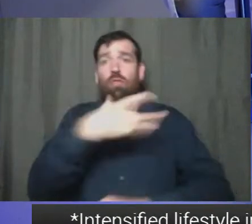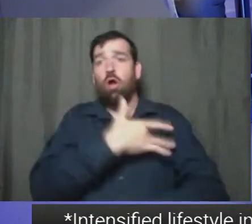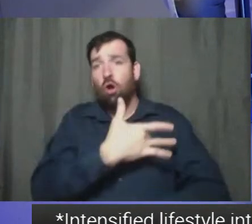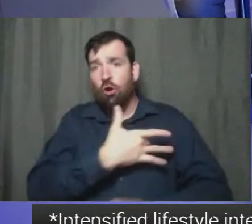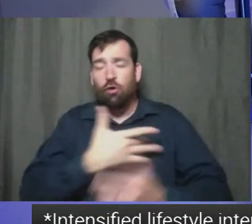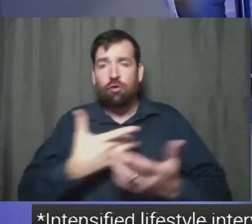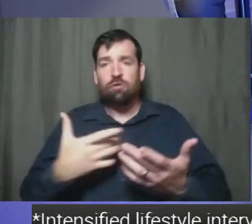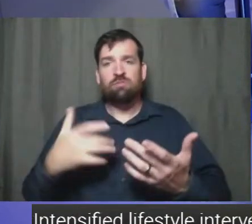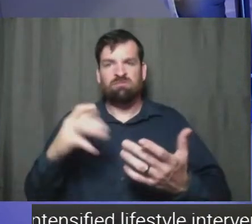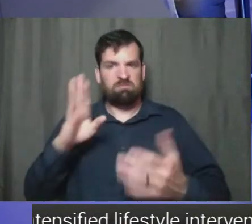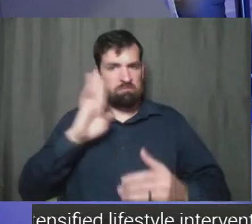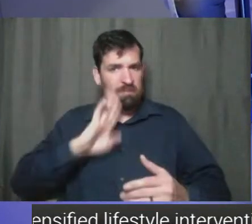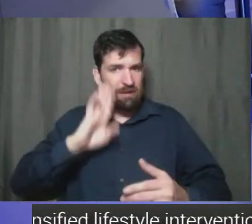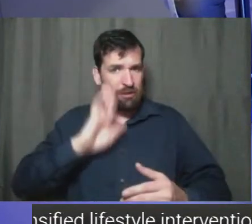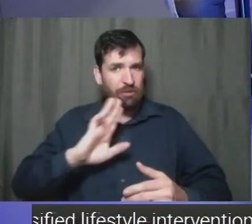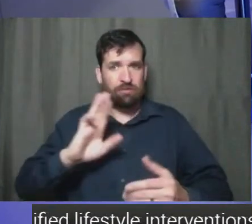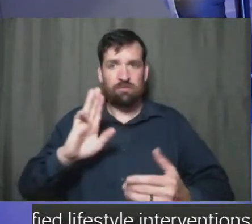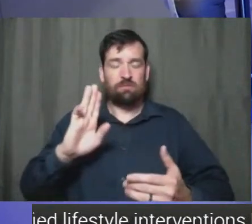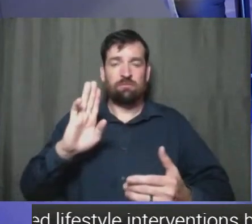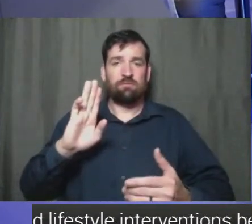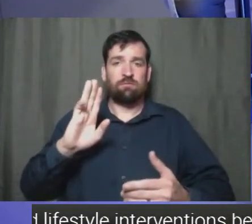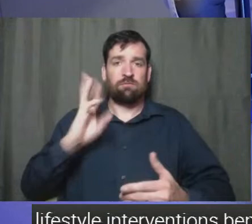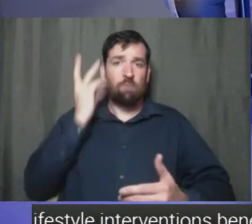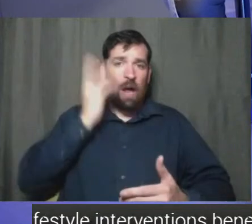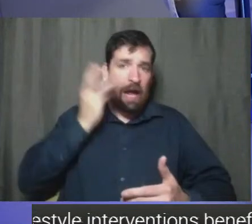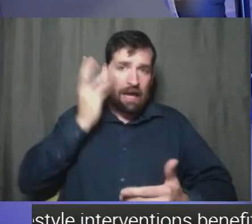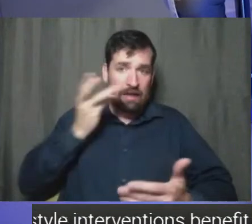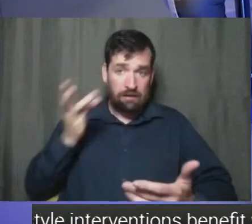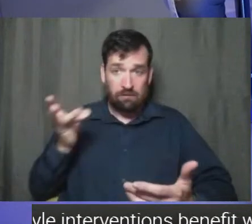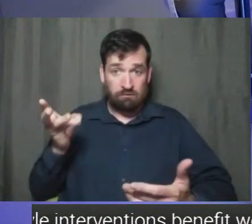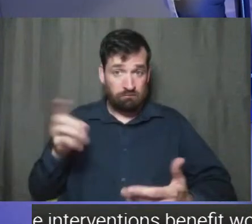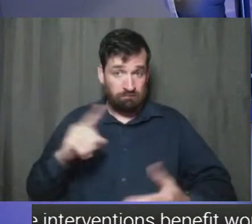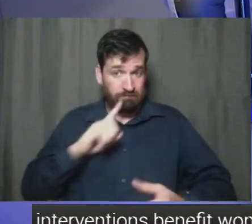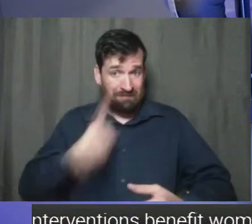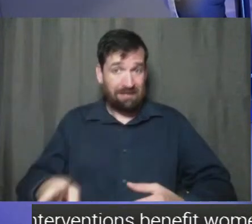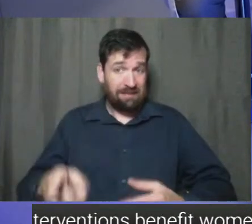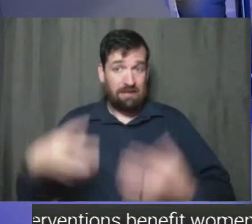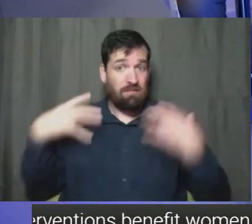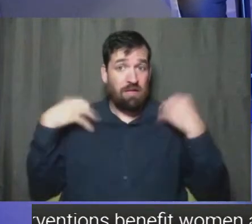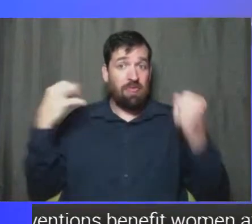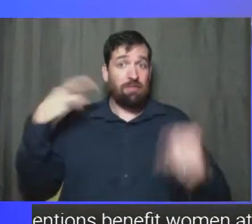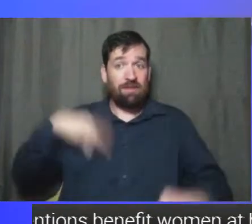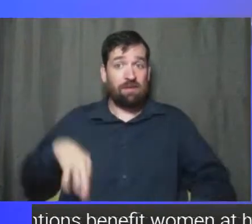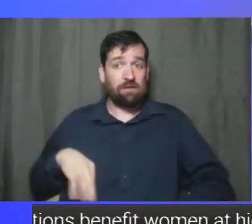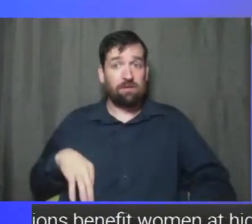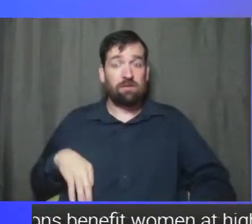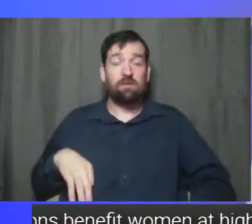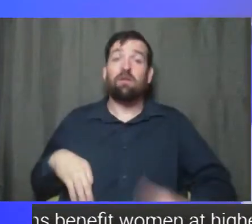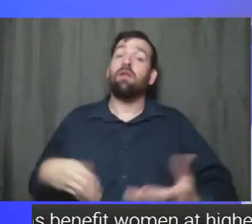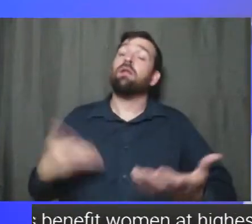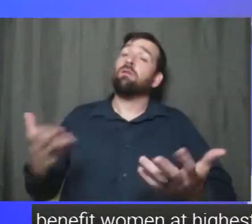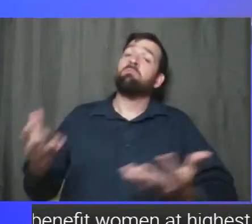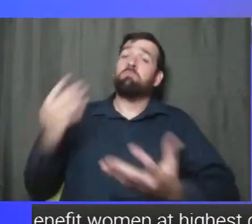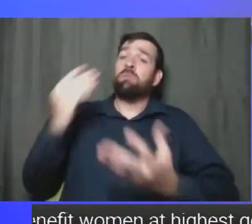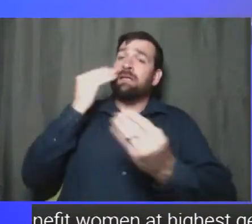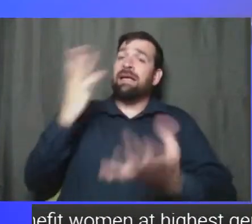beer or glass of wine, any word on the still having those health benefits? So there is data that we can see some cardiovascular benefits from